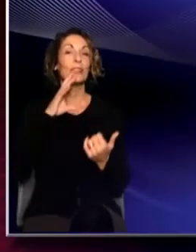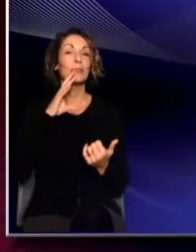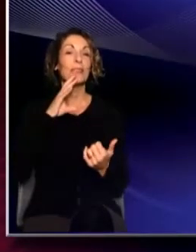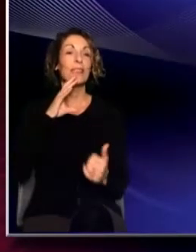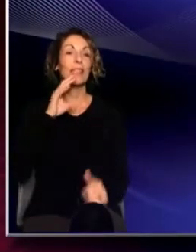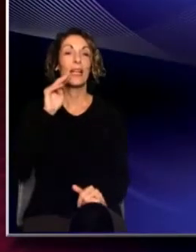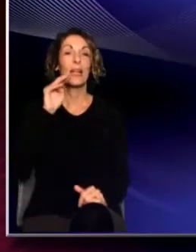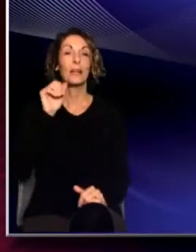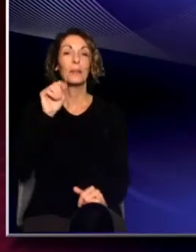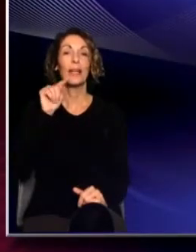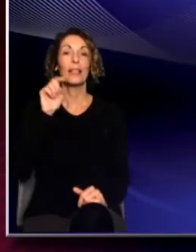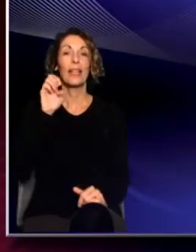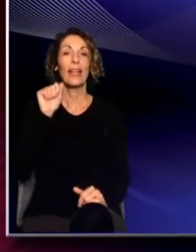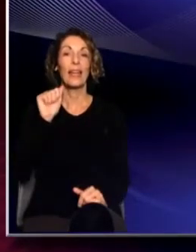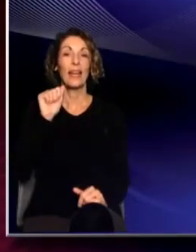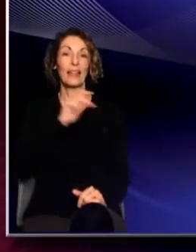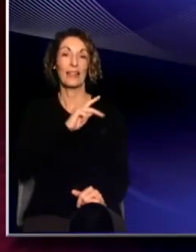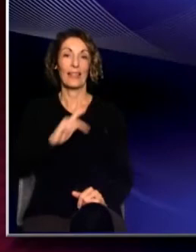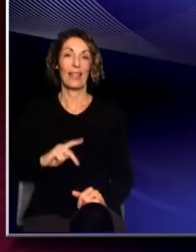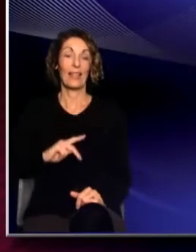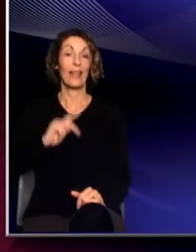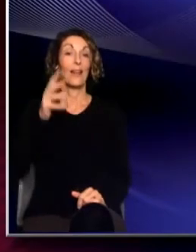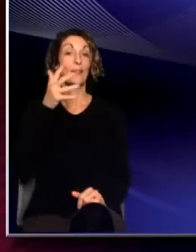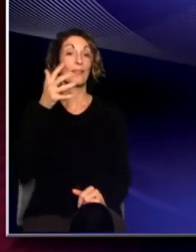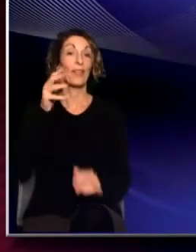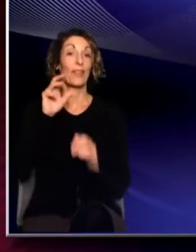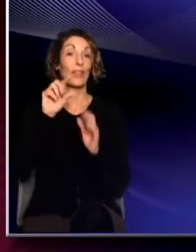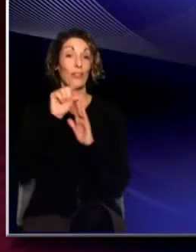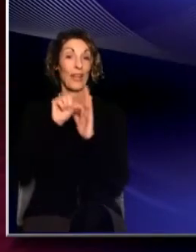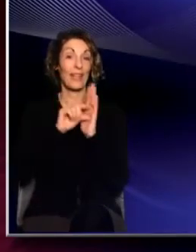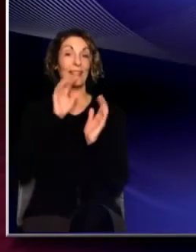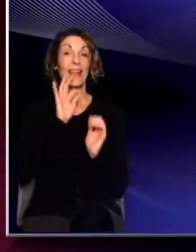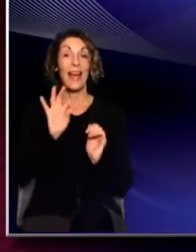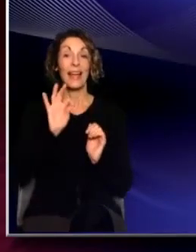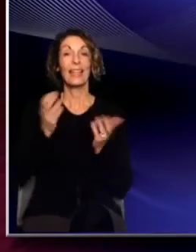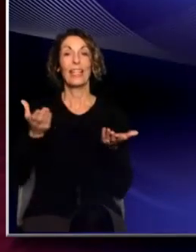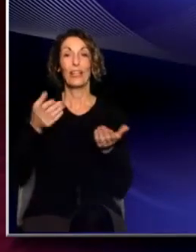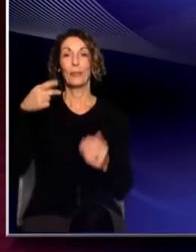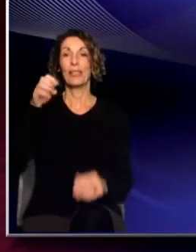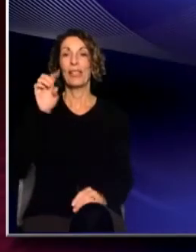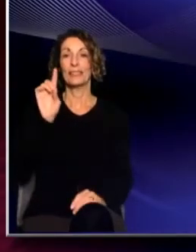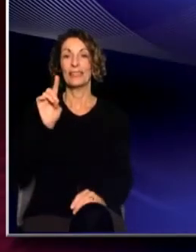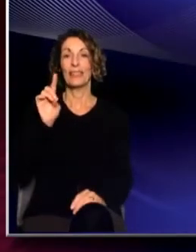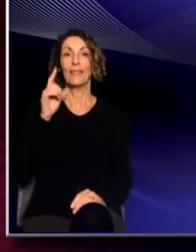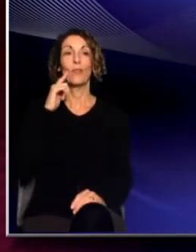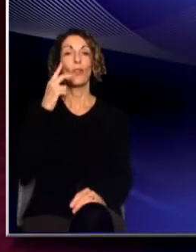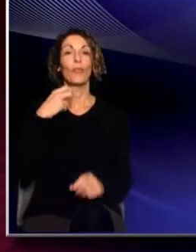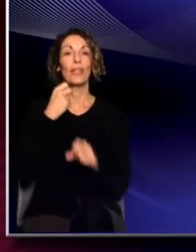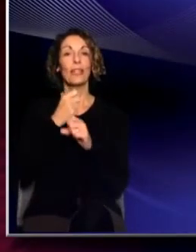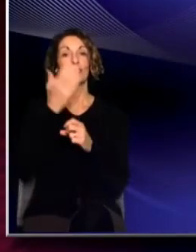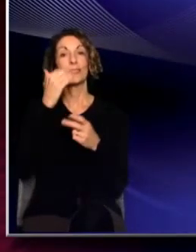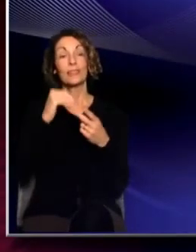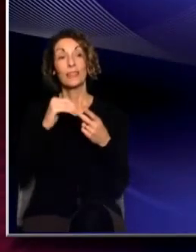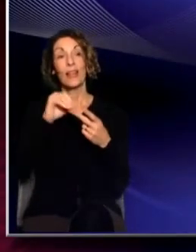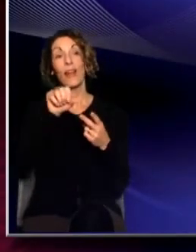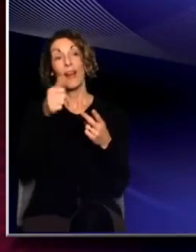9 years old, and I've been at PDSD for 3 years. Hi, My name is Zoe